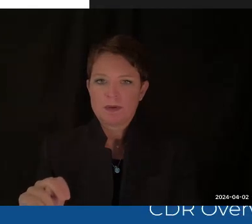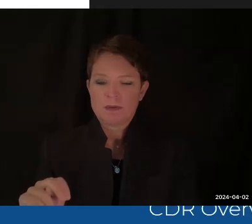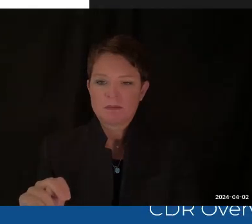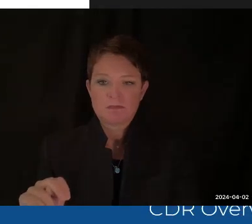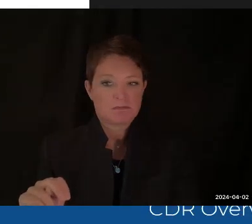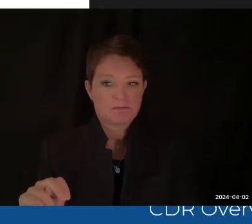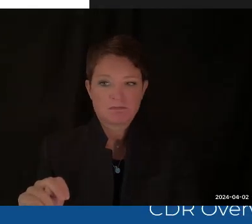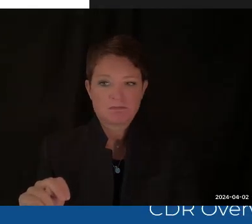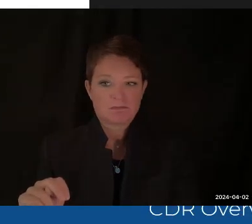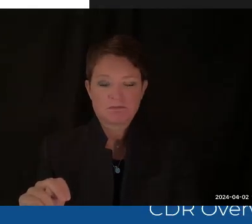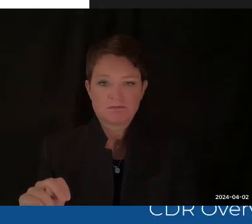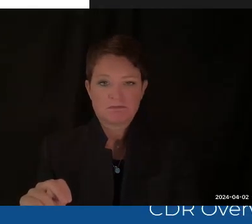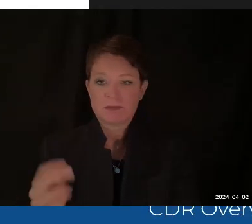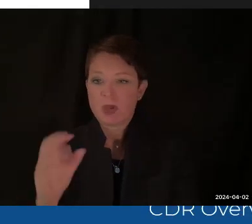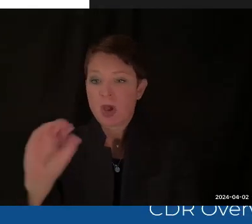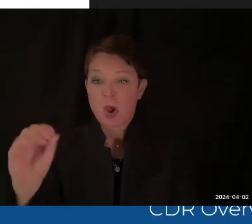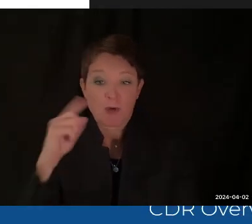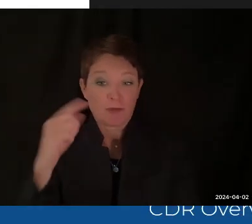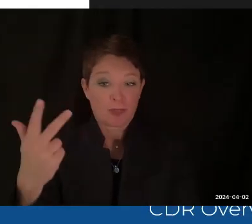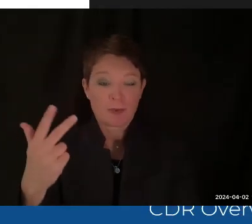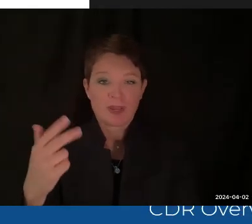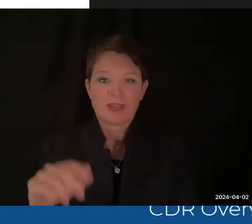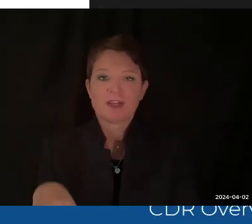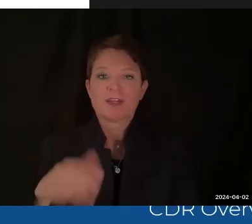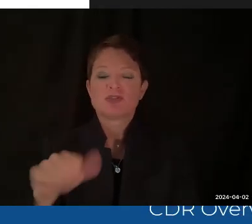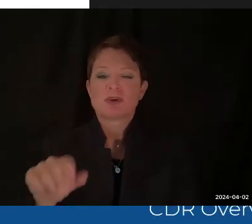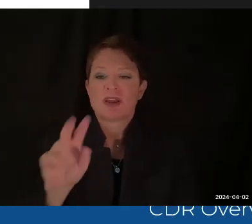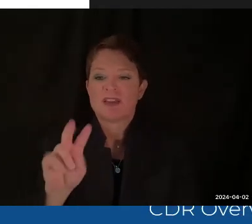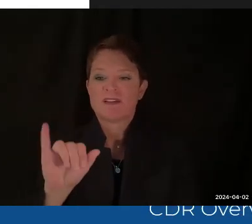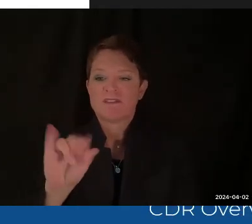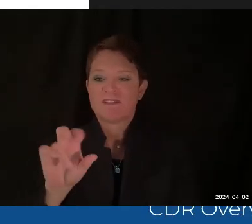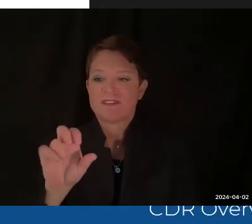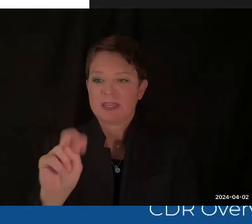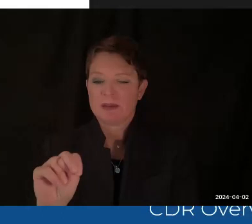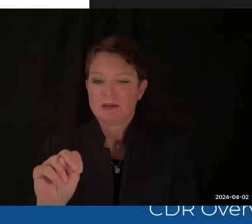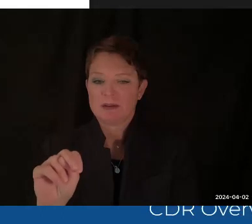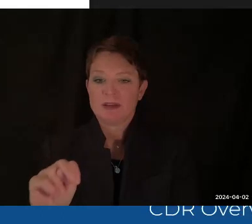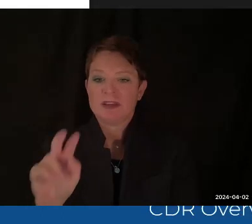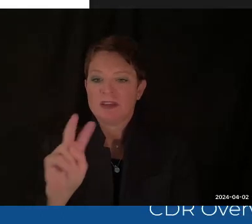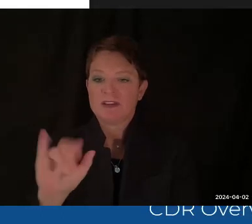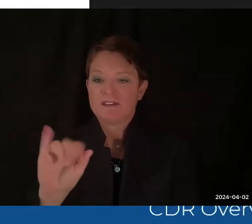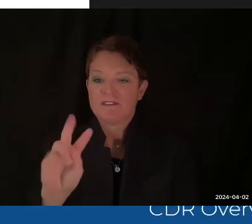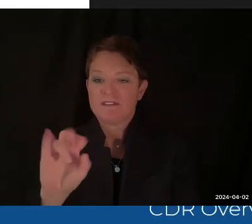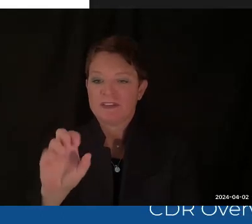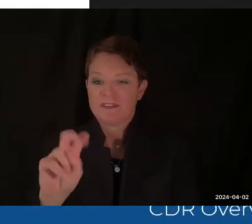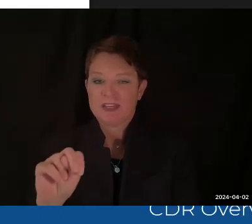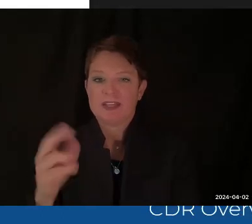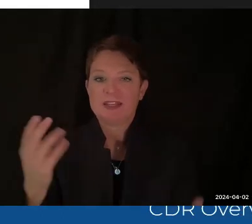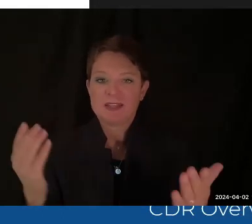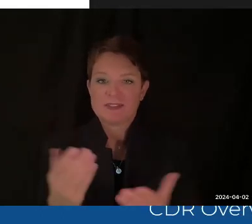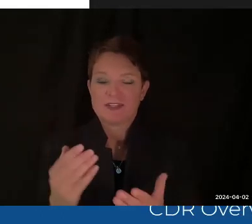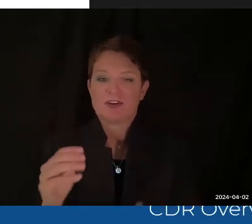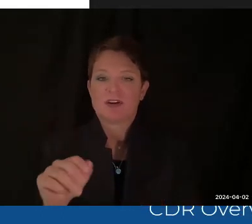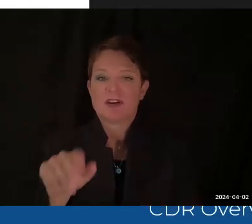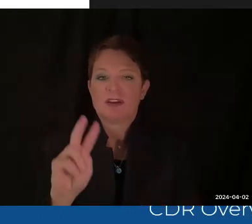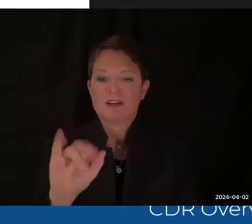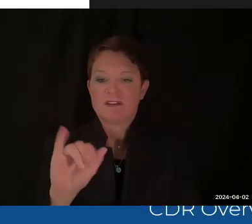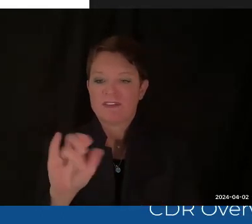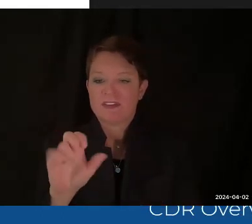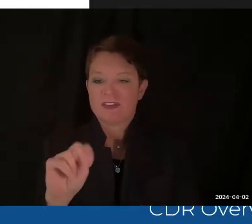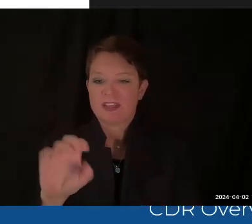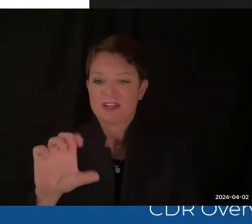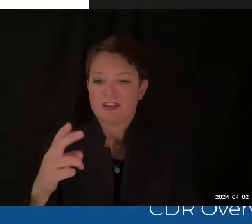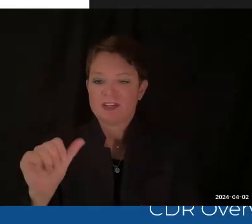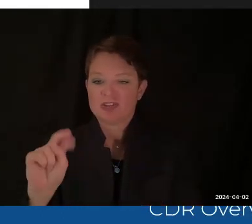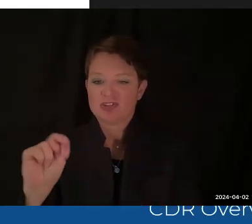0 for 3. We'll try Vivian. I do see Vivian. You got Vivian? Okay. Vivian Chang. Please state your name for